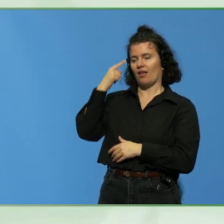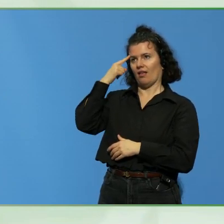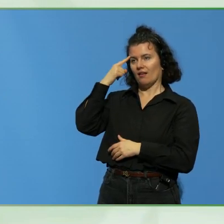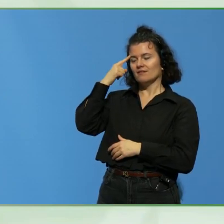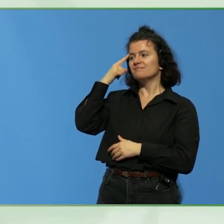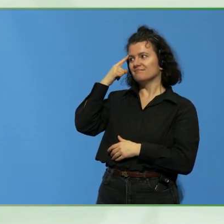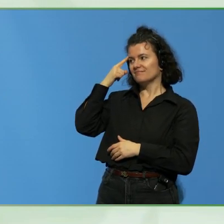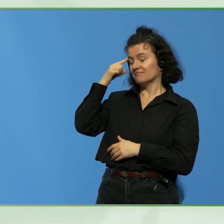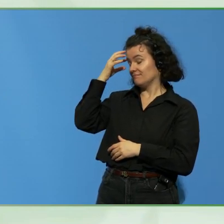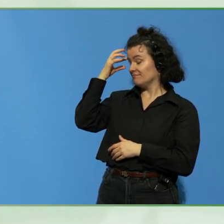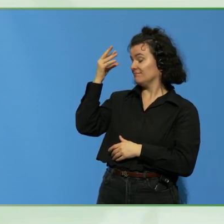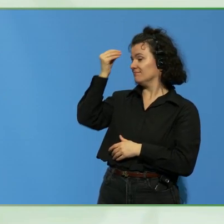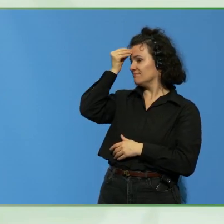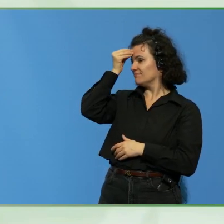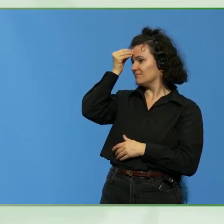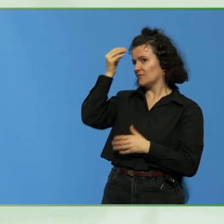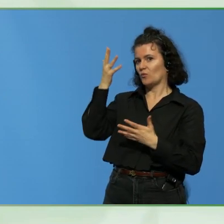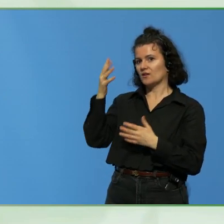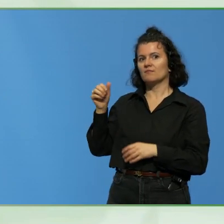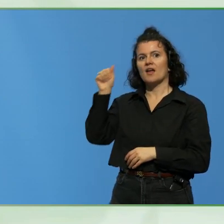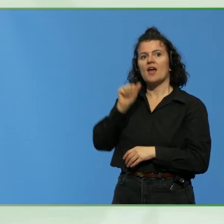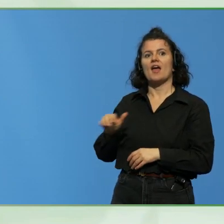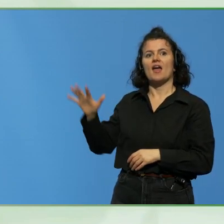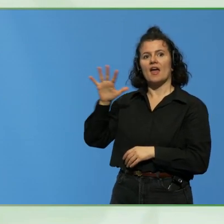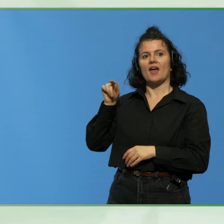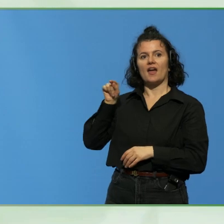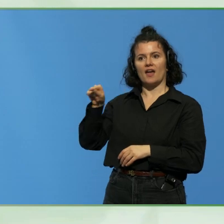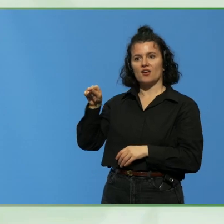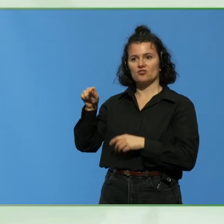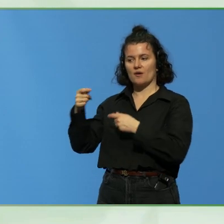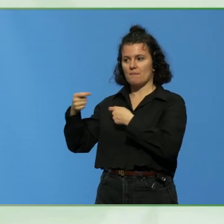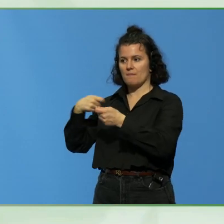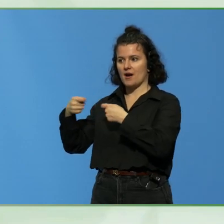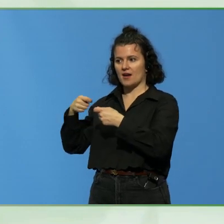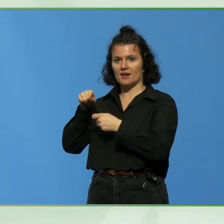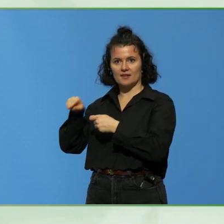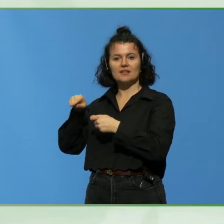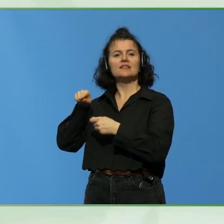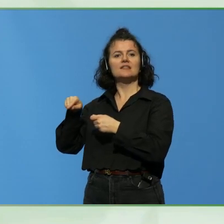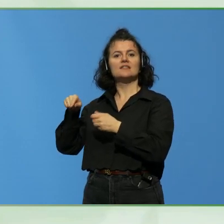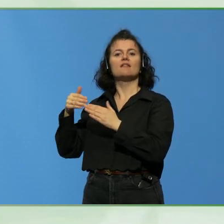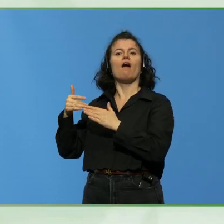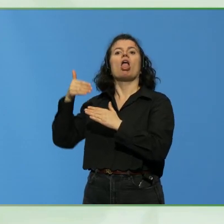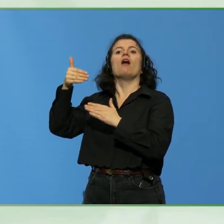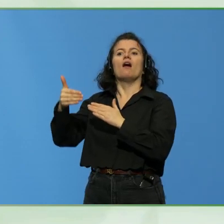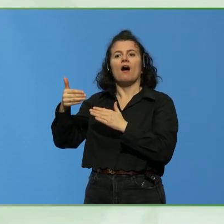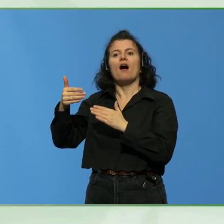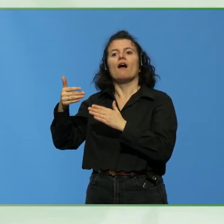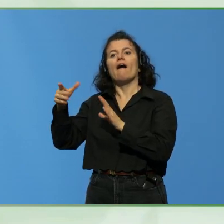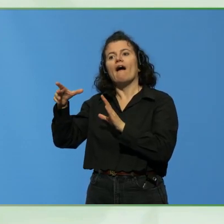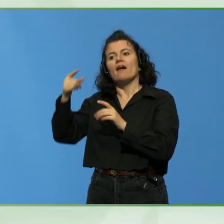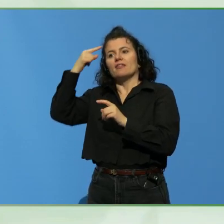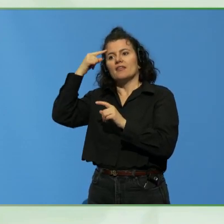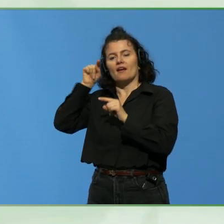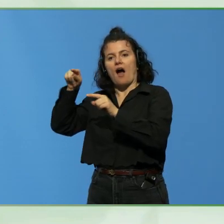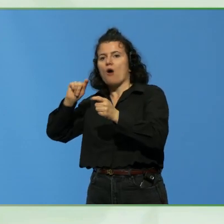that the Asia market, it's not an afterthought, right? It's the future. And I think that